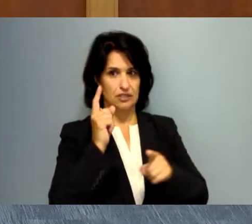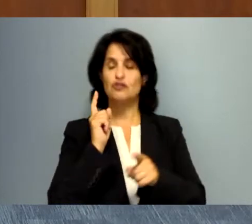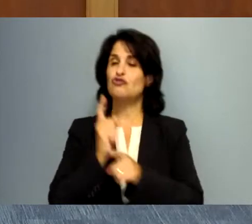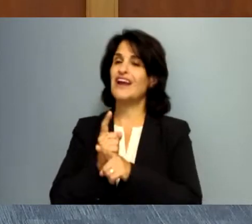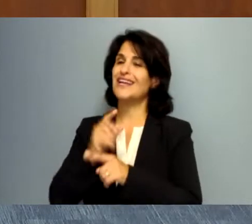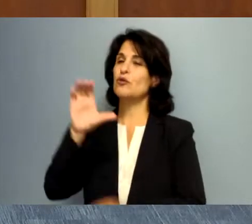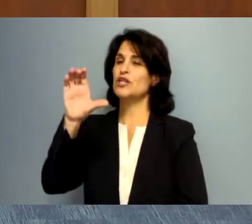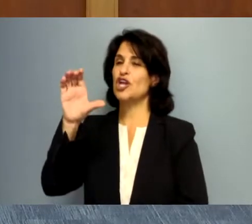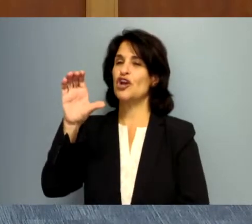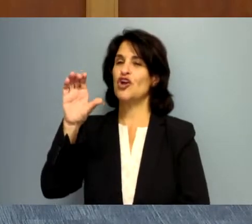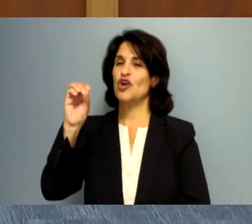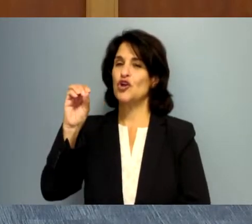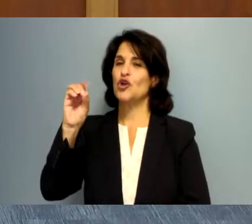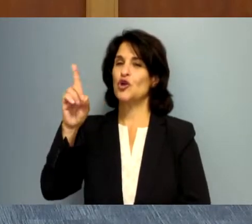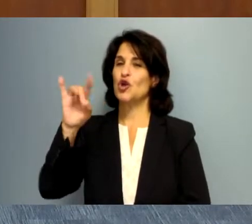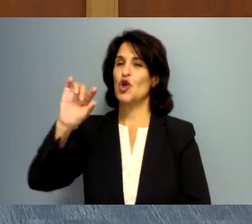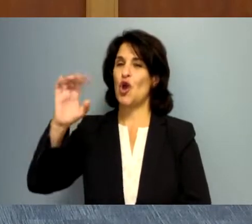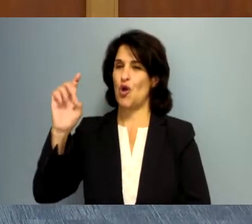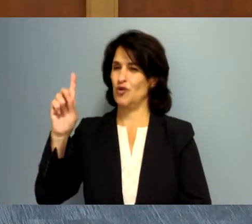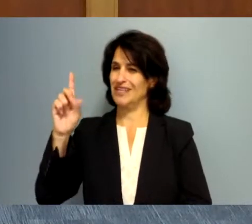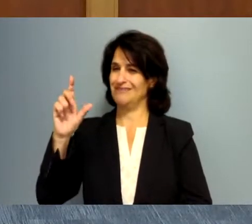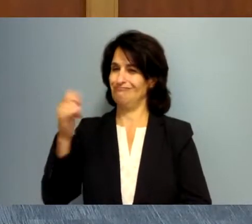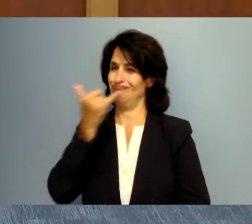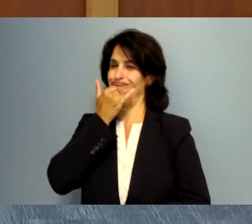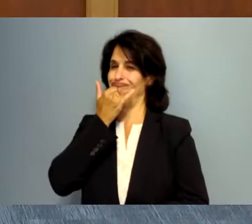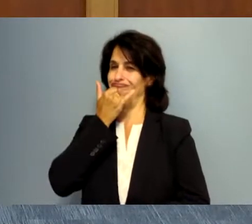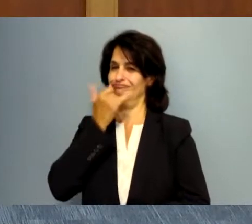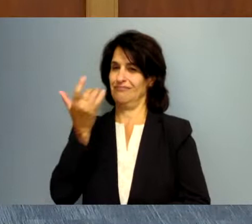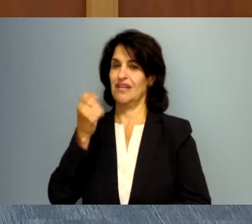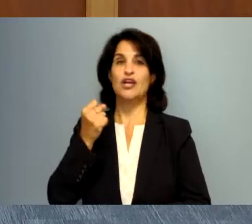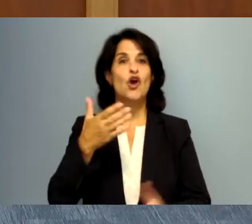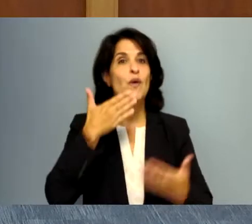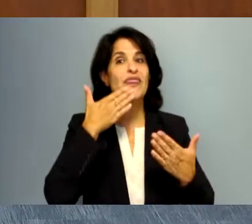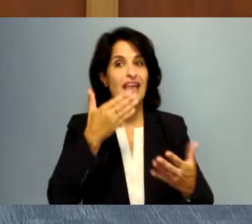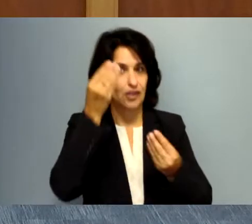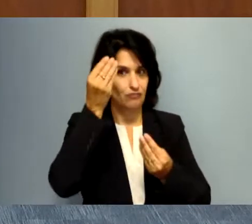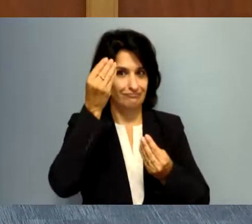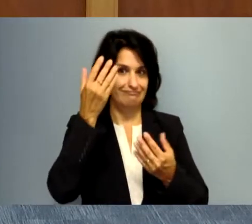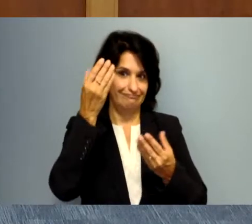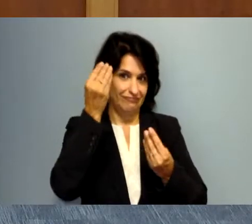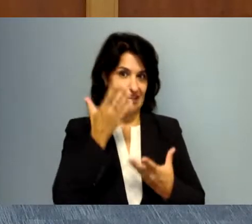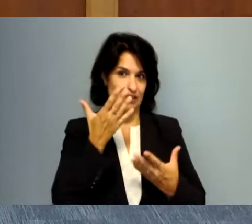coded incorrectly. okay. Okay, thank you for that, appreciate it.